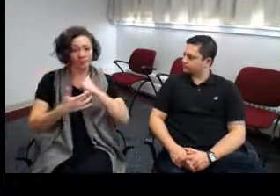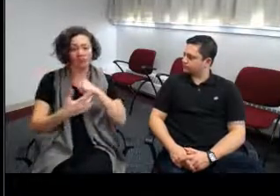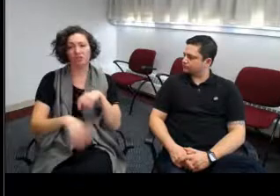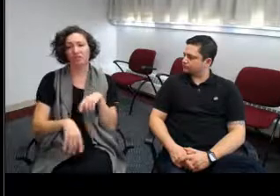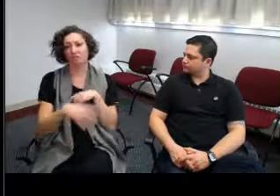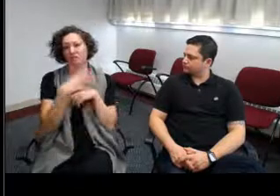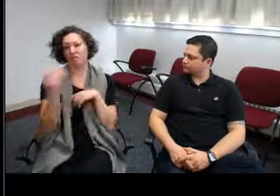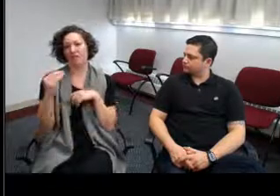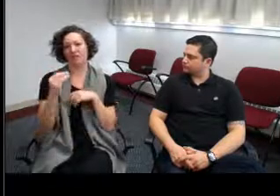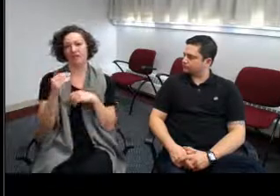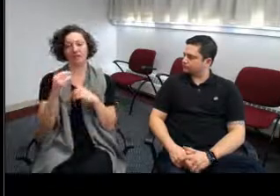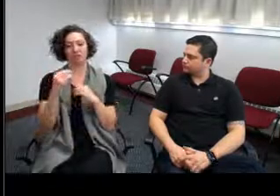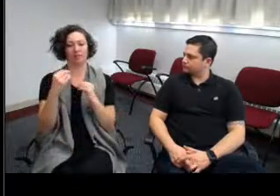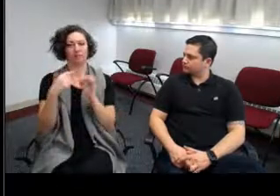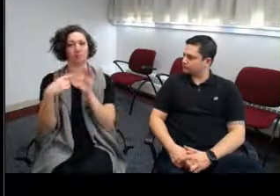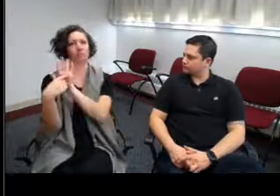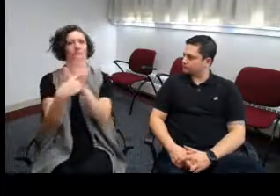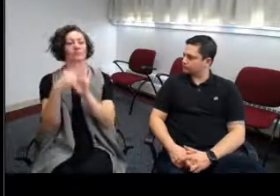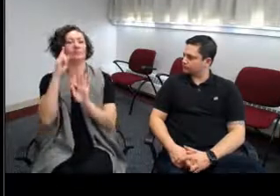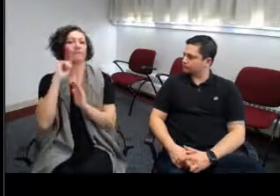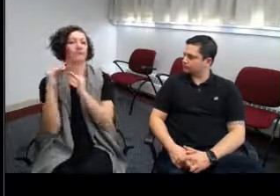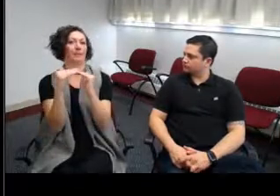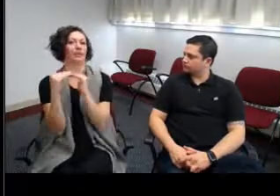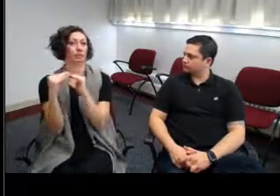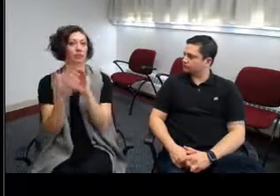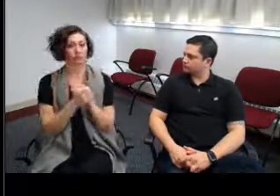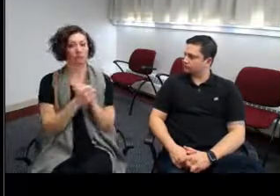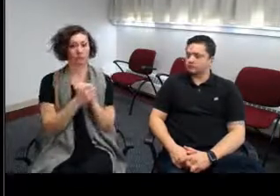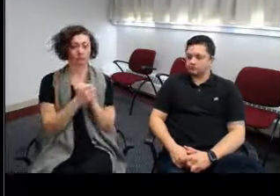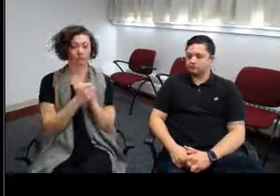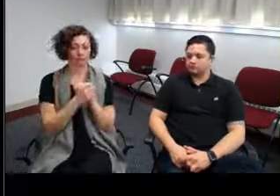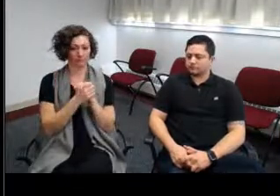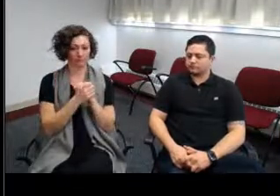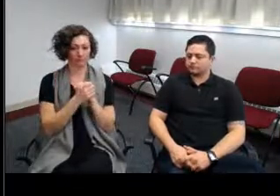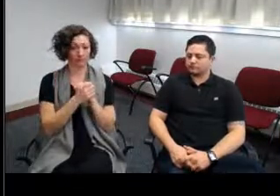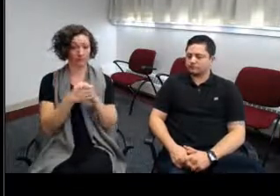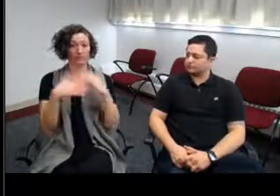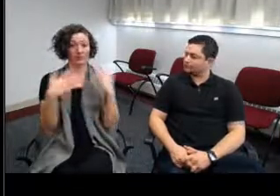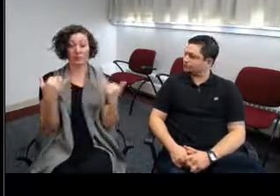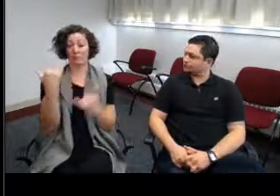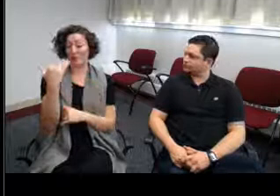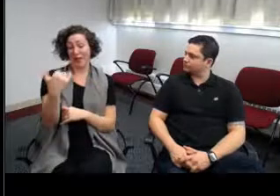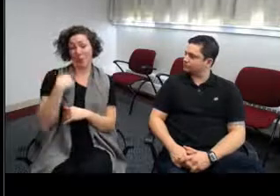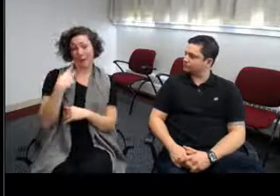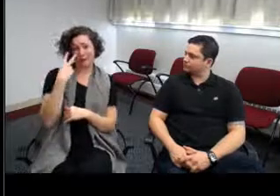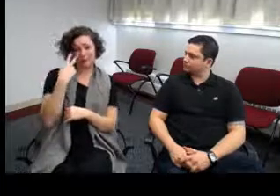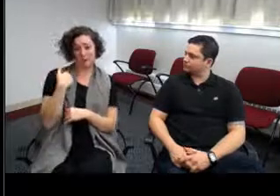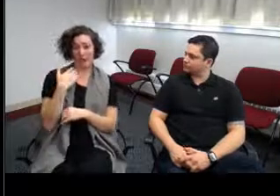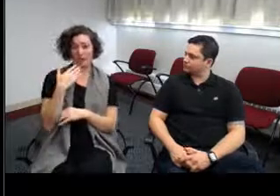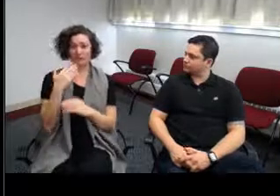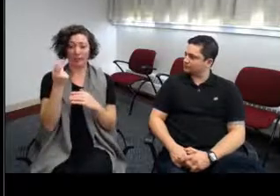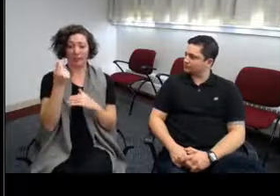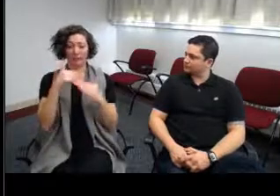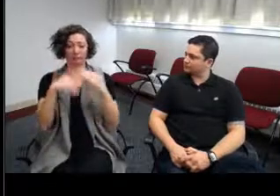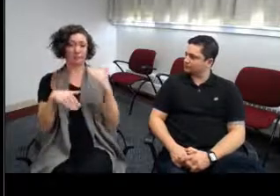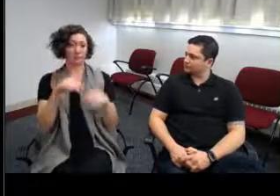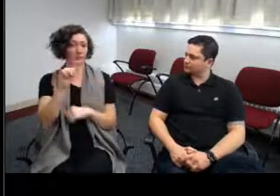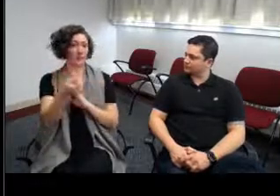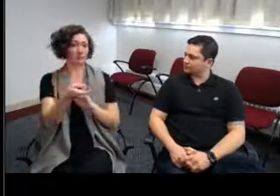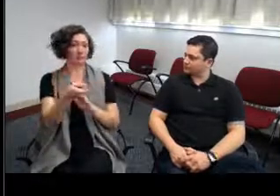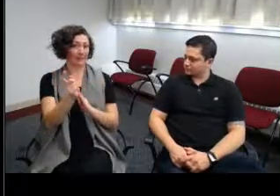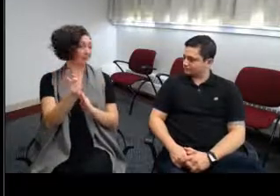strategies, leveraging technology, and using those peer-to-peer approaches with deaf peers.